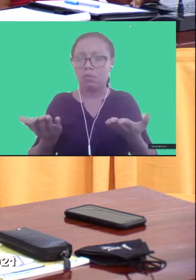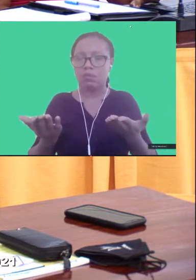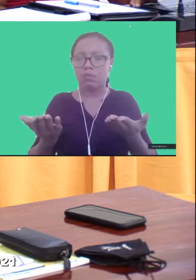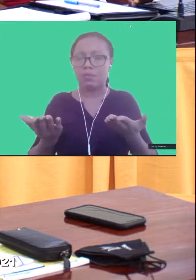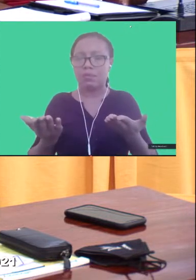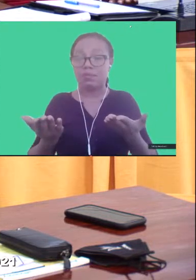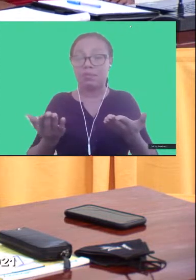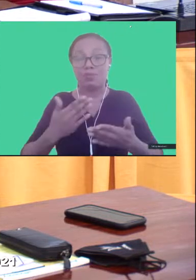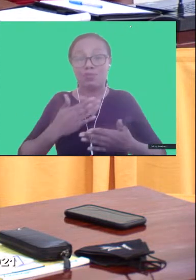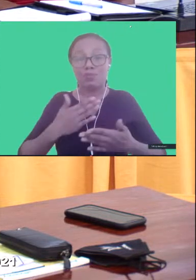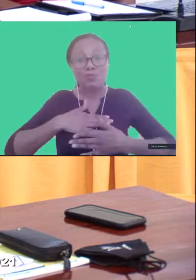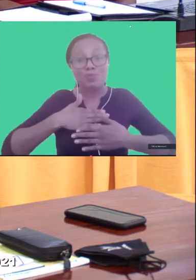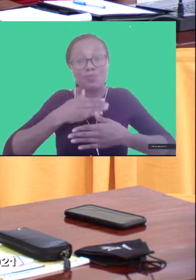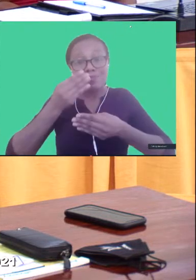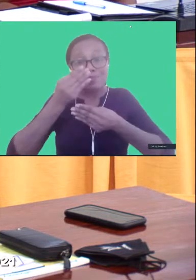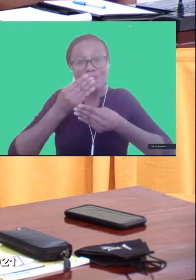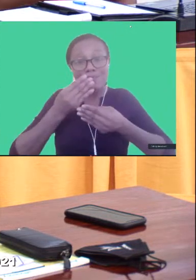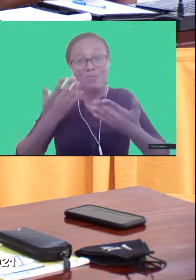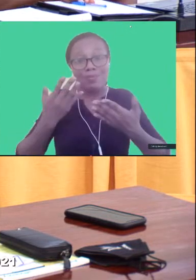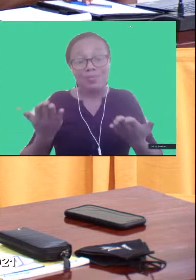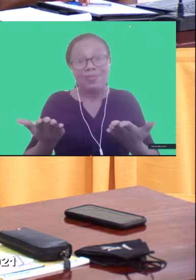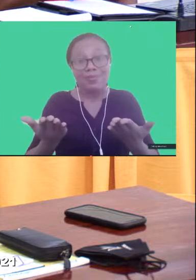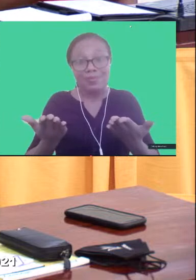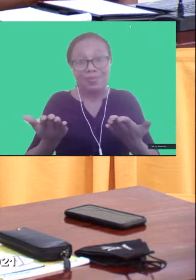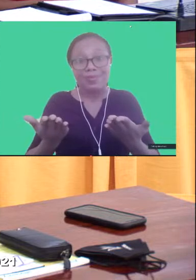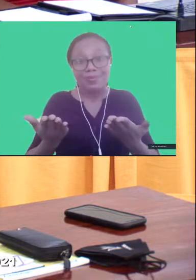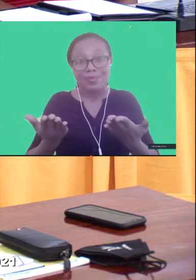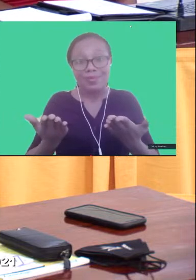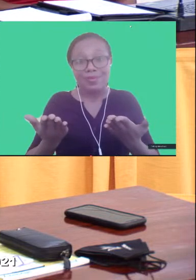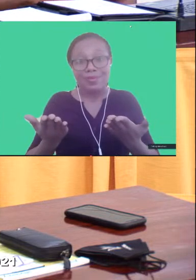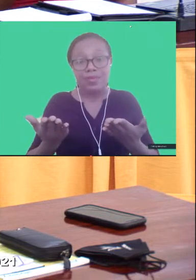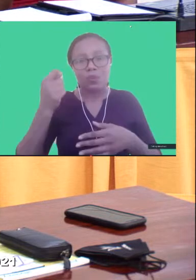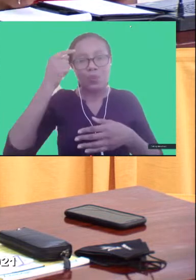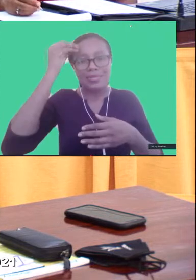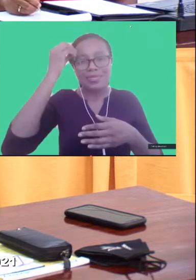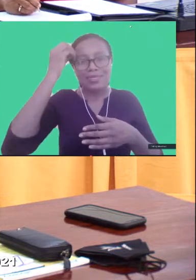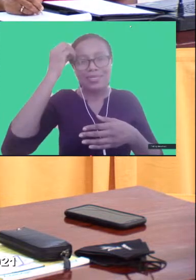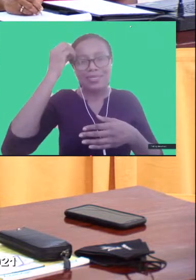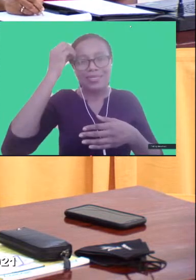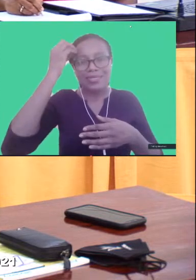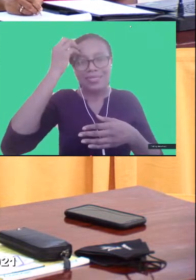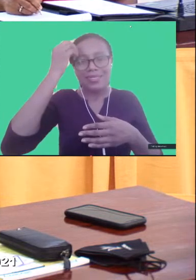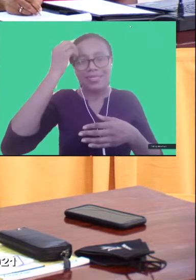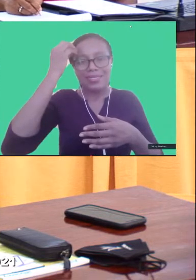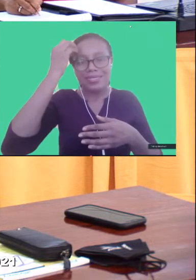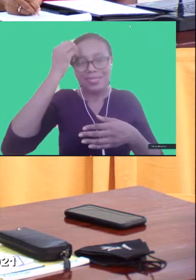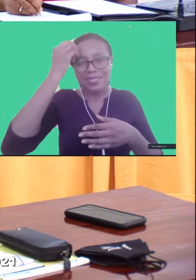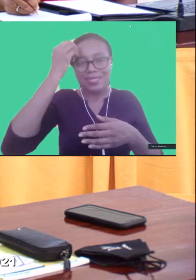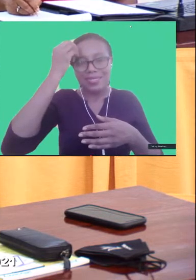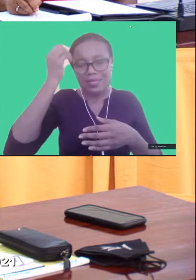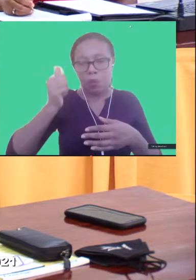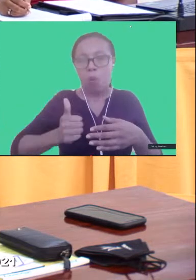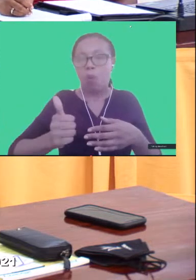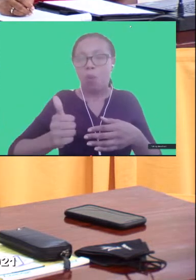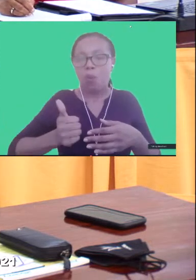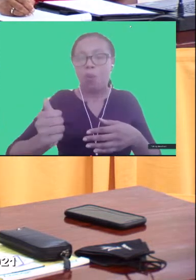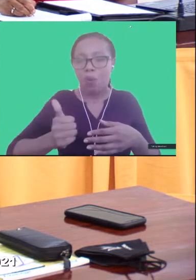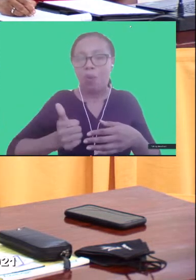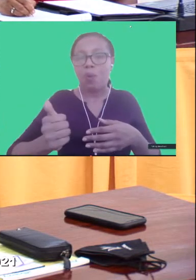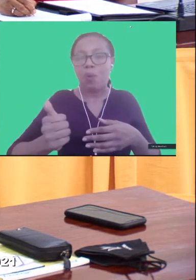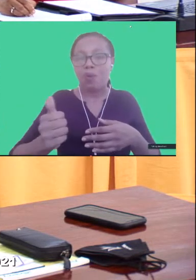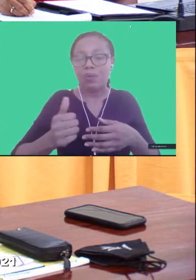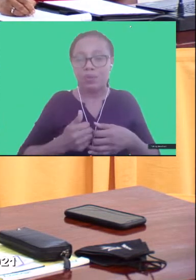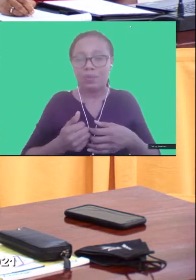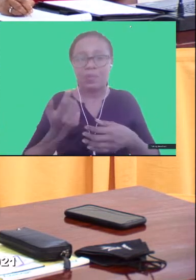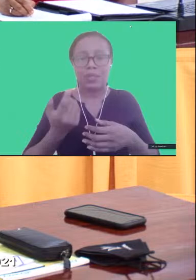of our thinking. We need, and it will have to happen over the course of the next few years, within the context of